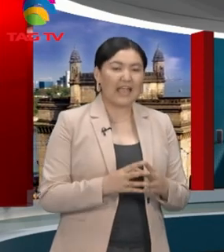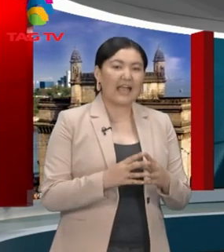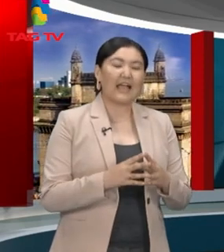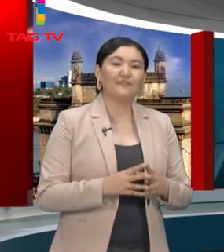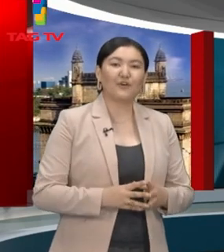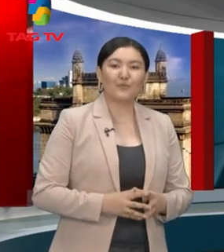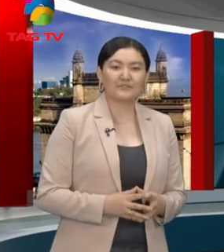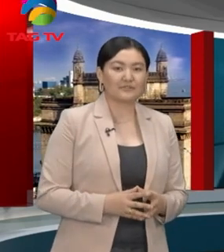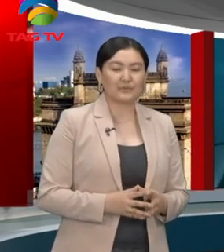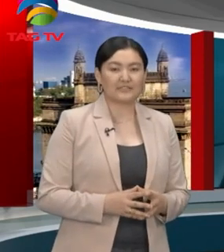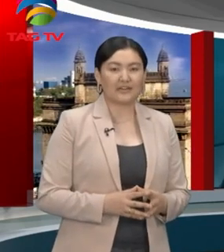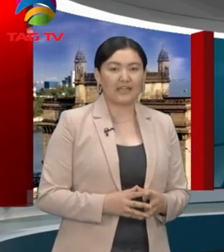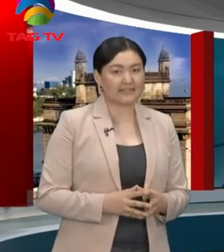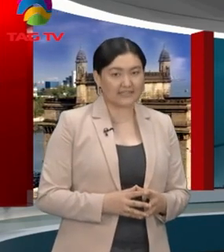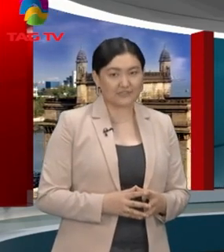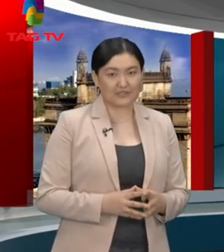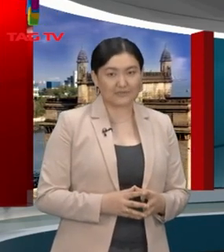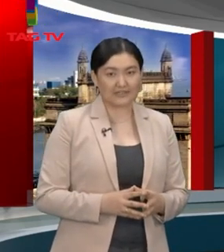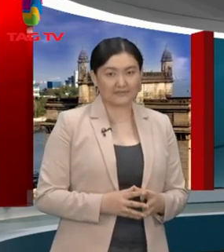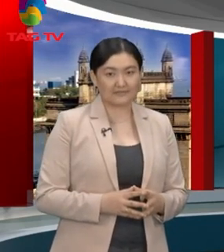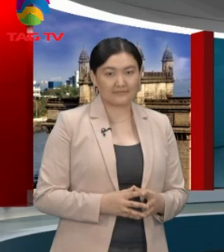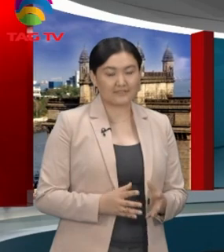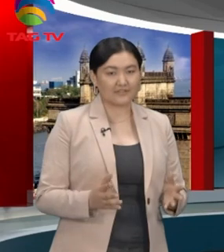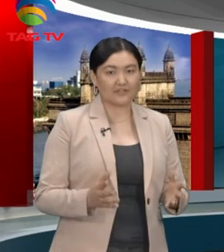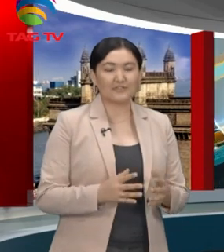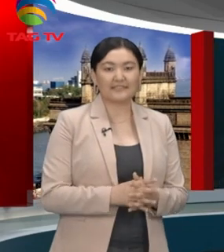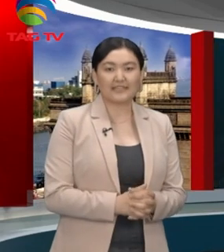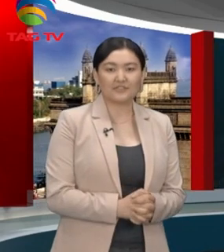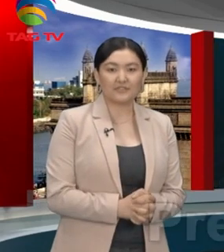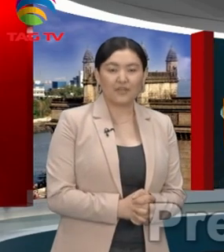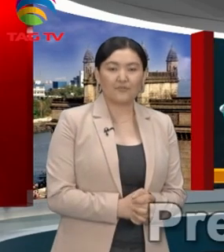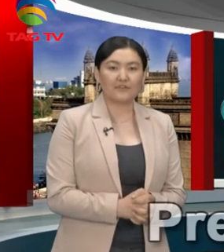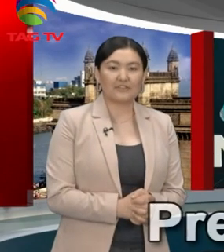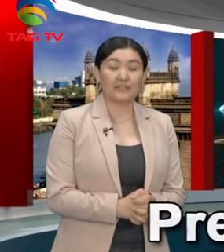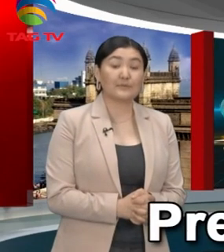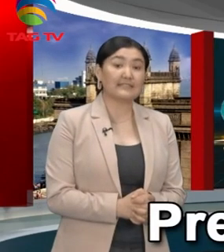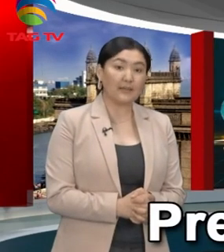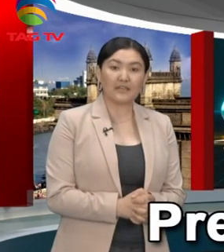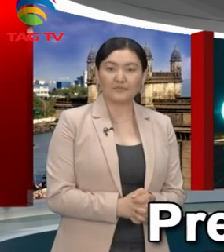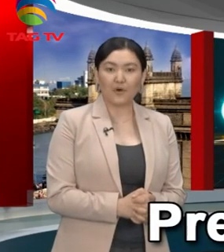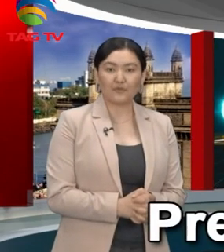Facebook.com/AsiaNewsline and follow us on Twitter @AsiaNewsline. That's all in tonight's edition. We will